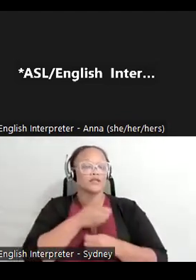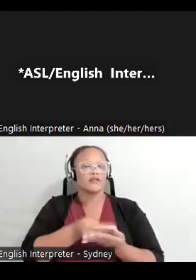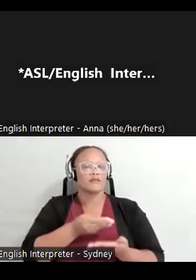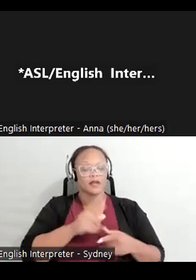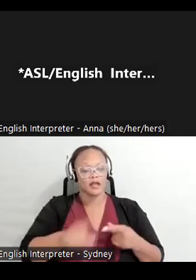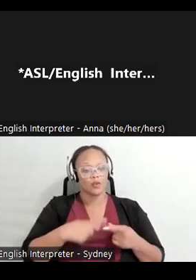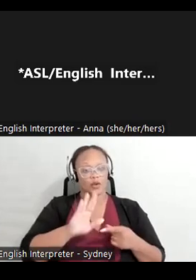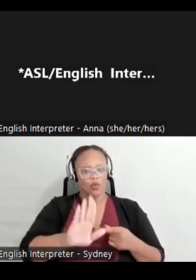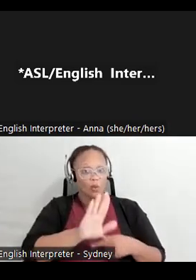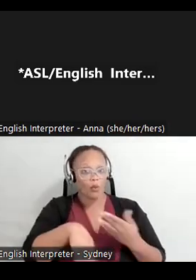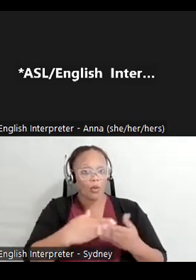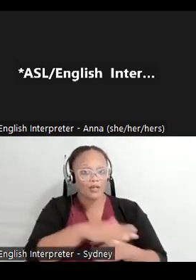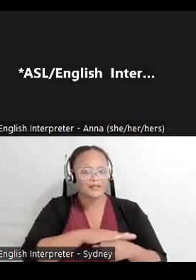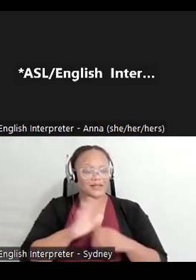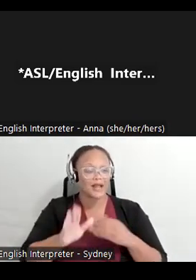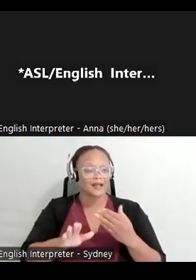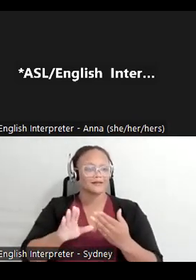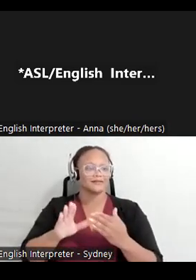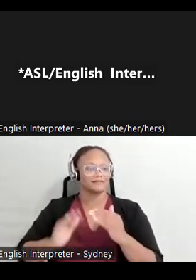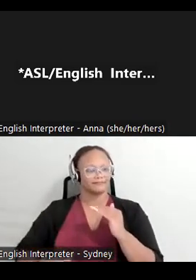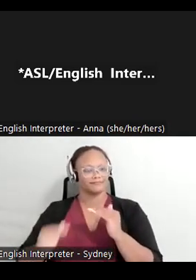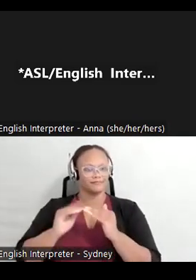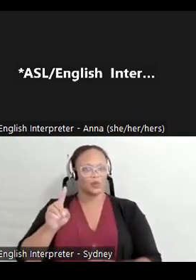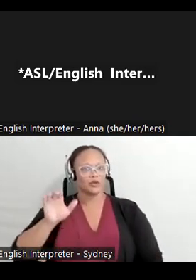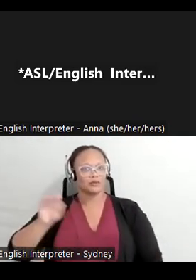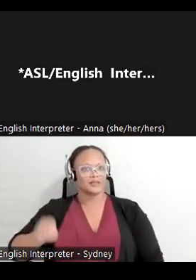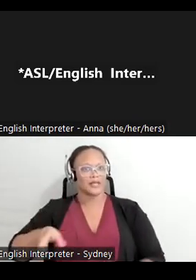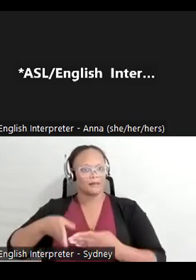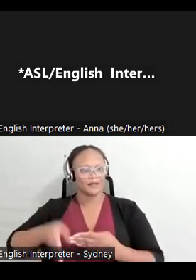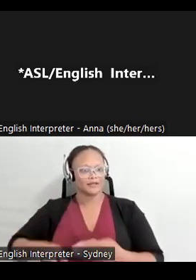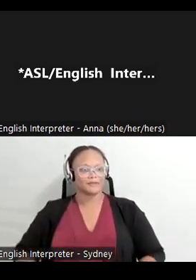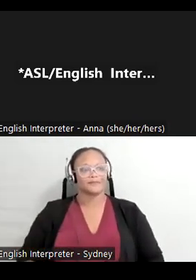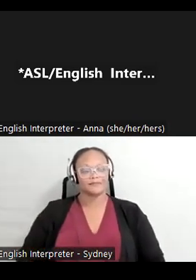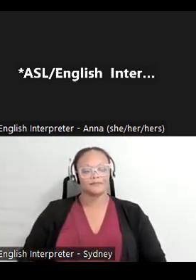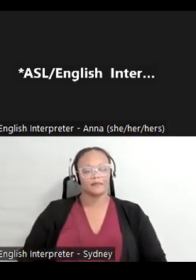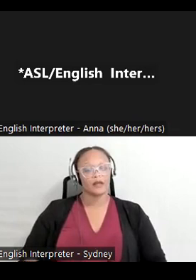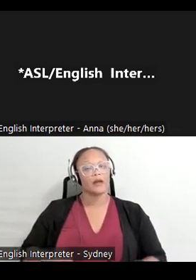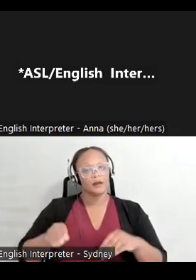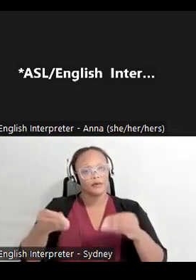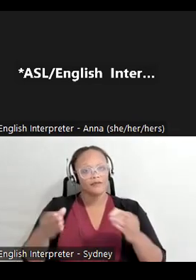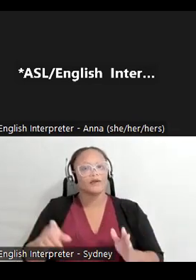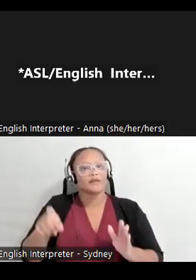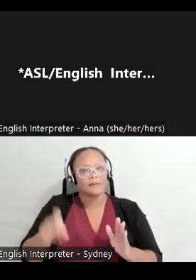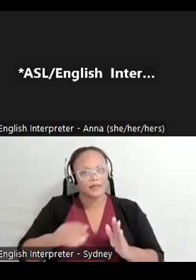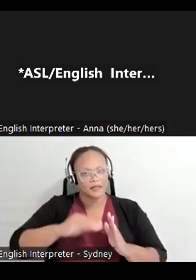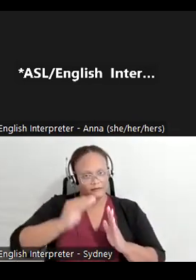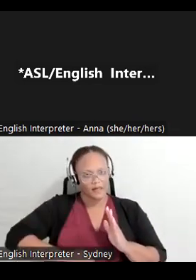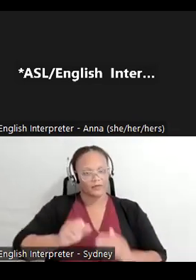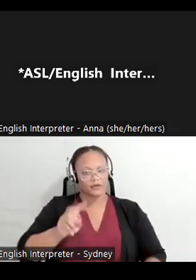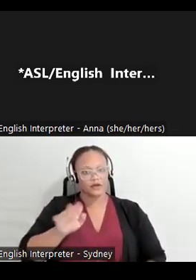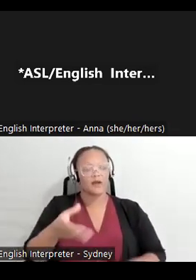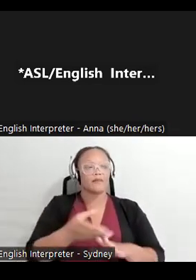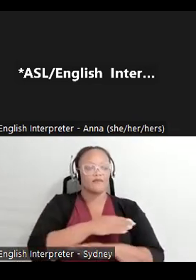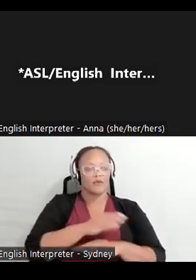completion. And like the 1442 stipends, providers must complete an ARPA survey before the funding will be